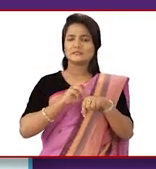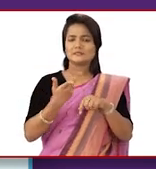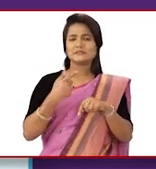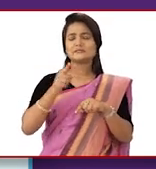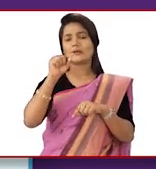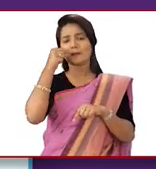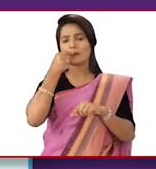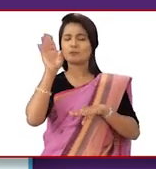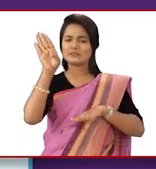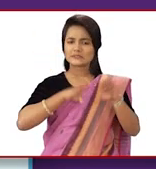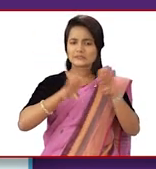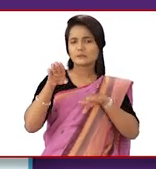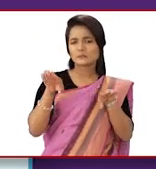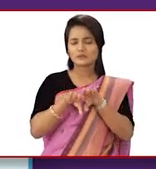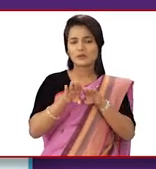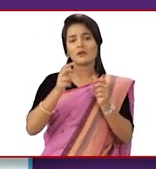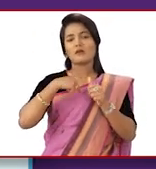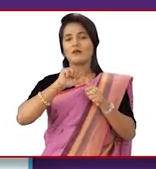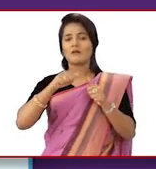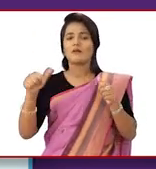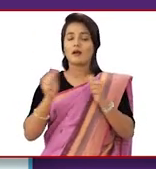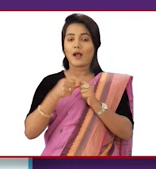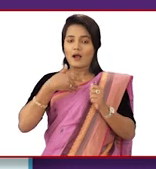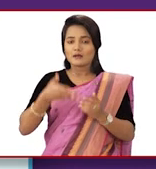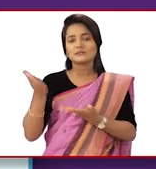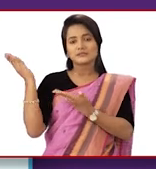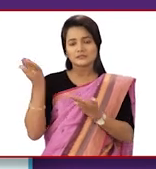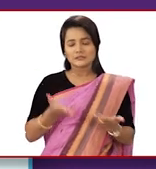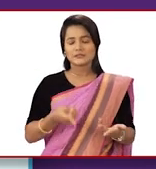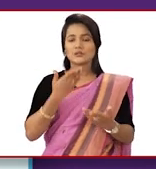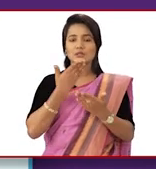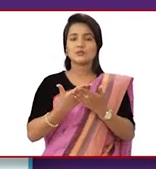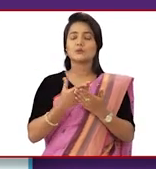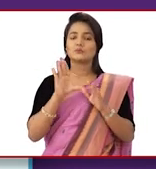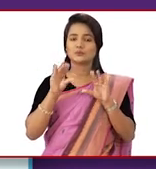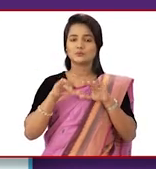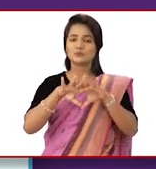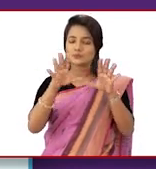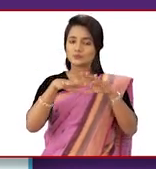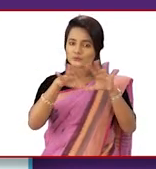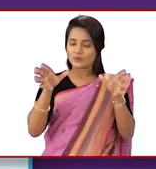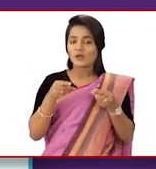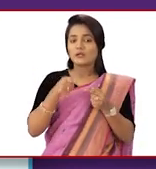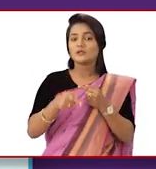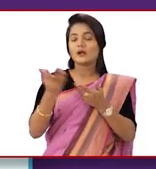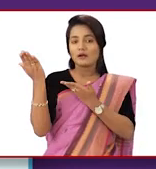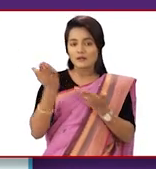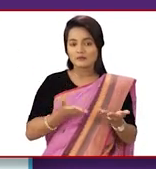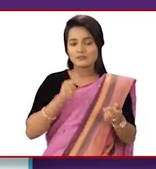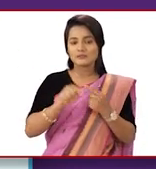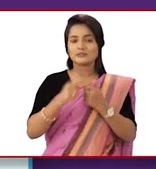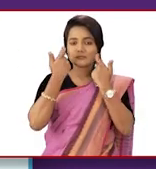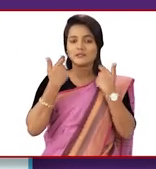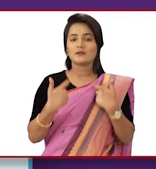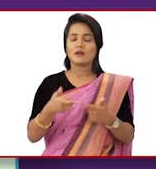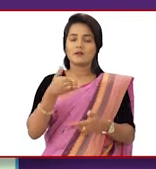for gender equality. And that's probably why I'm here today. Thank you so much for making me the moderator in this